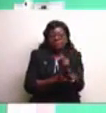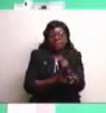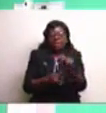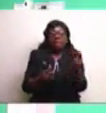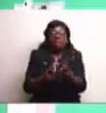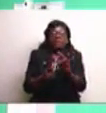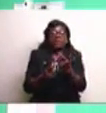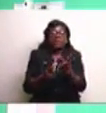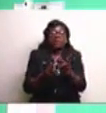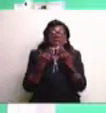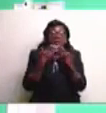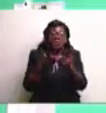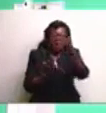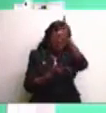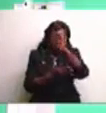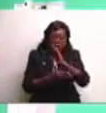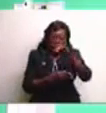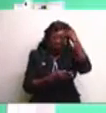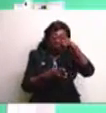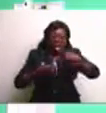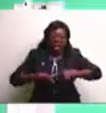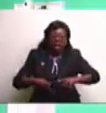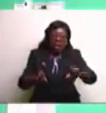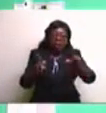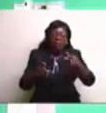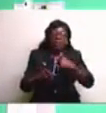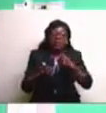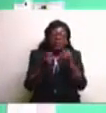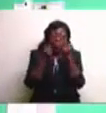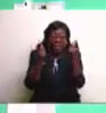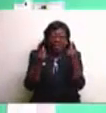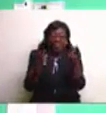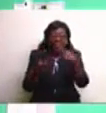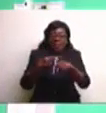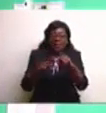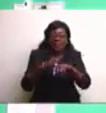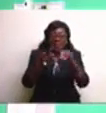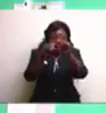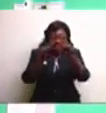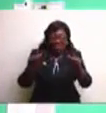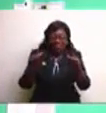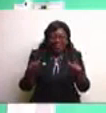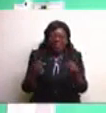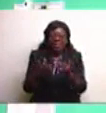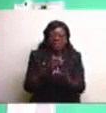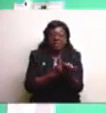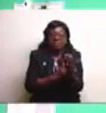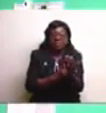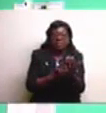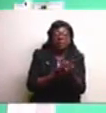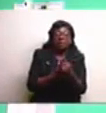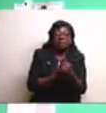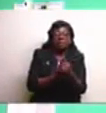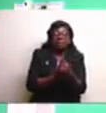God thanks for allowing me to wake up again in this beautiful country, the great country, the Commonwealth of